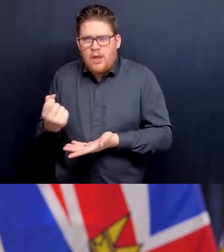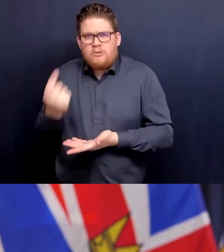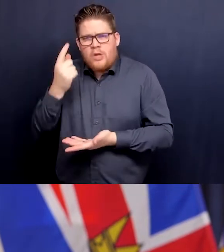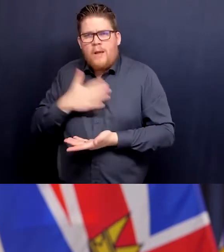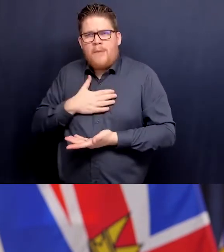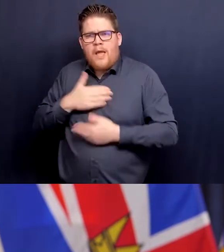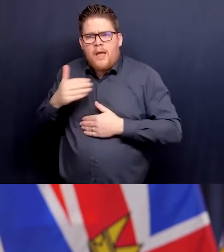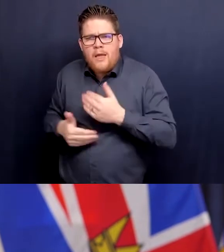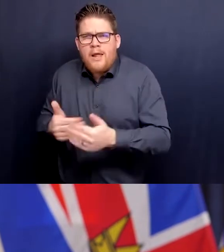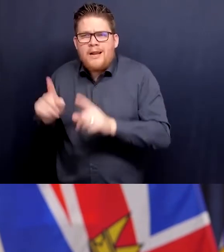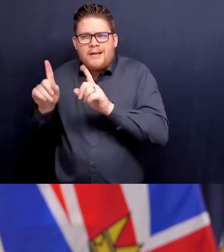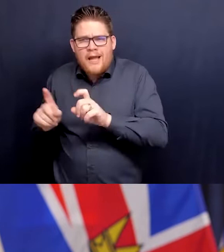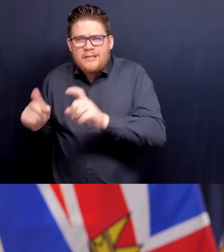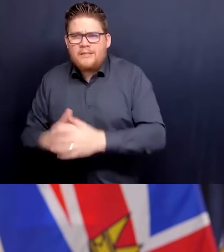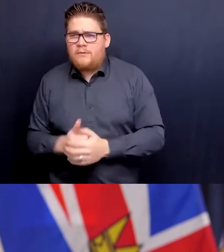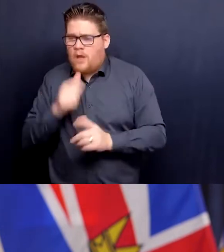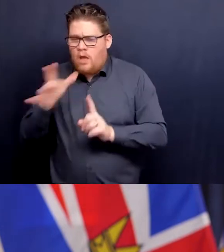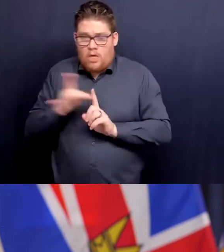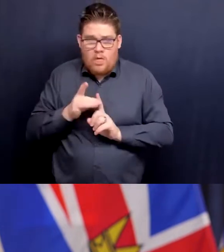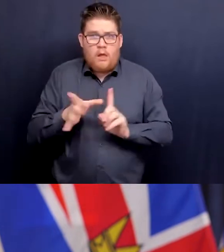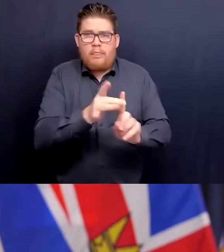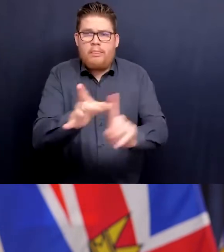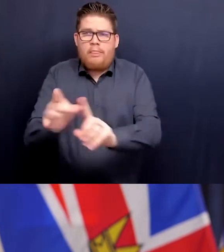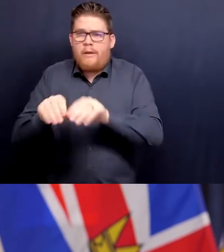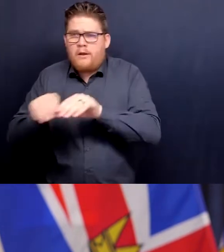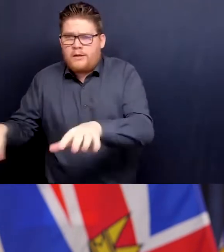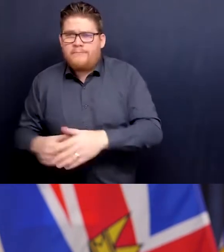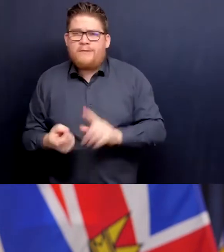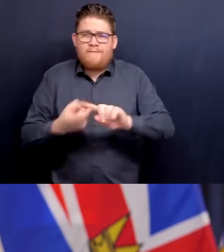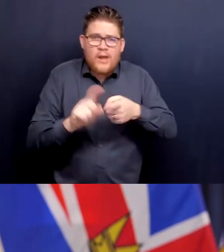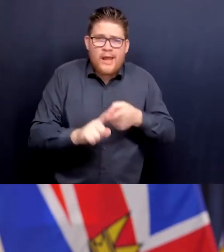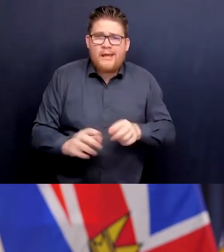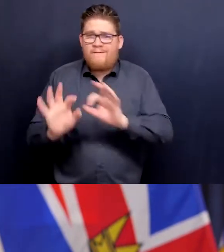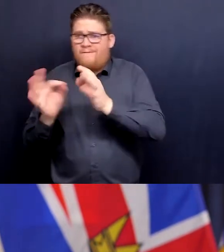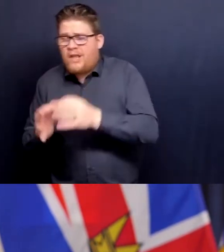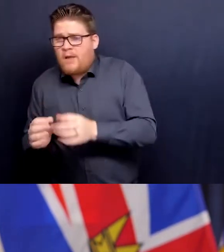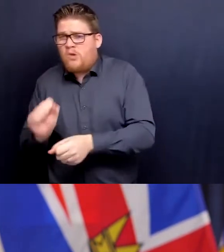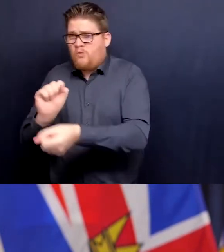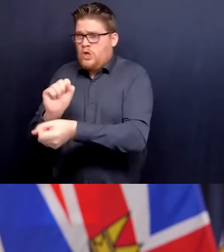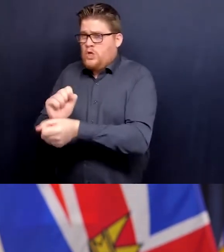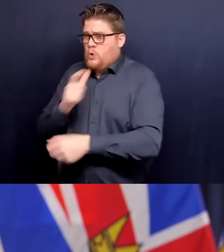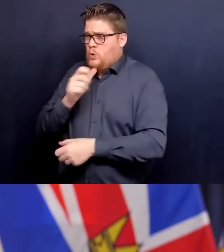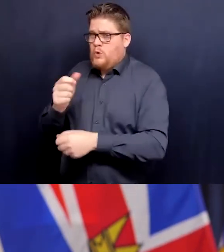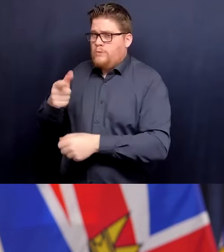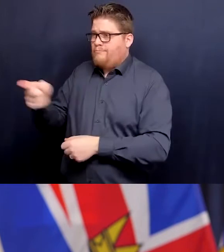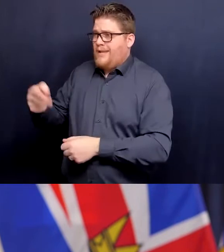friends, and work, including those at higher risks. I want to also provide an update to our surgical